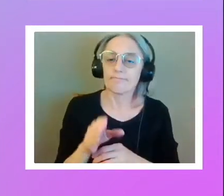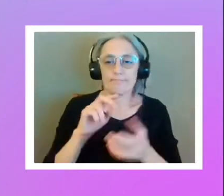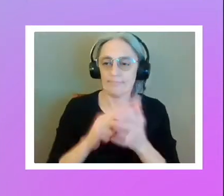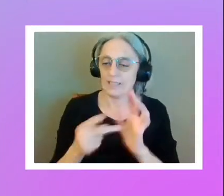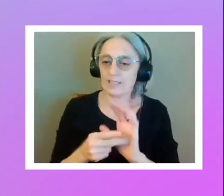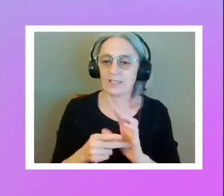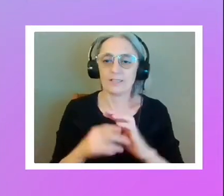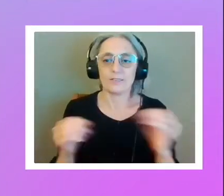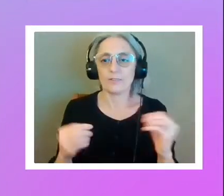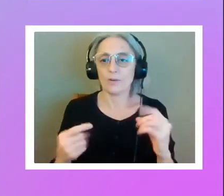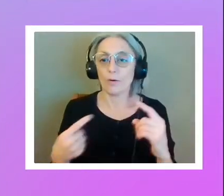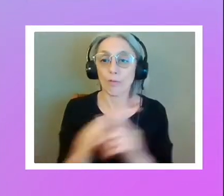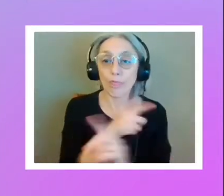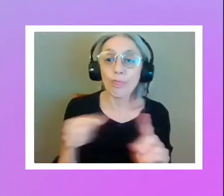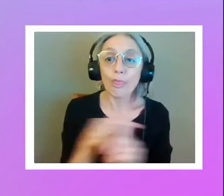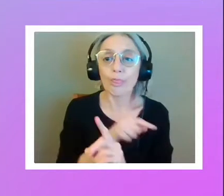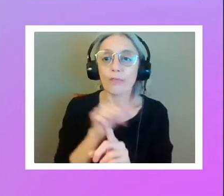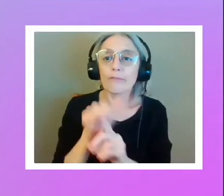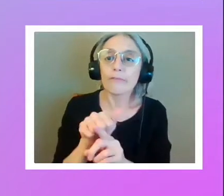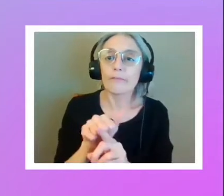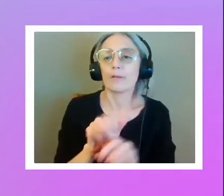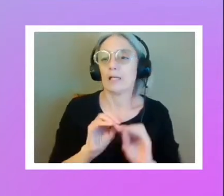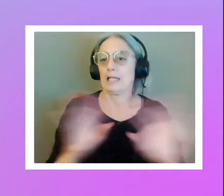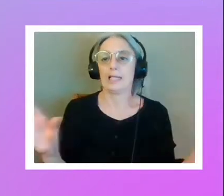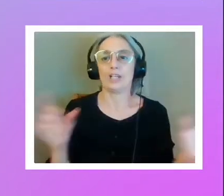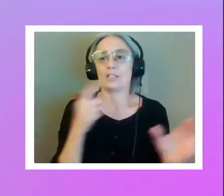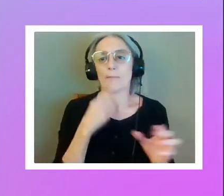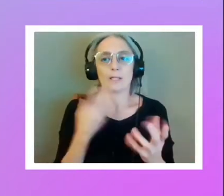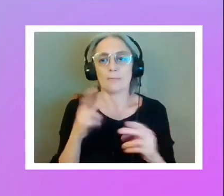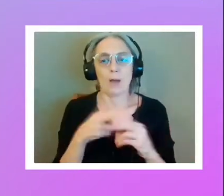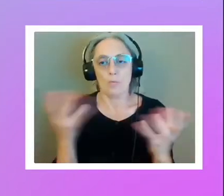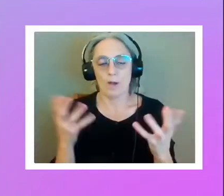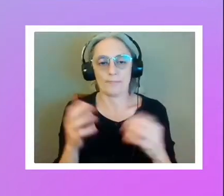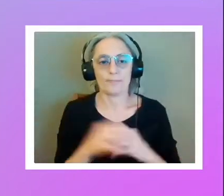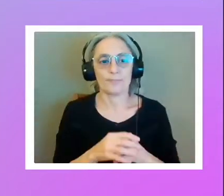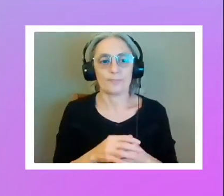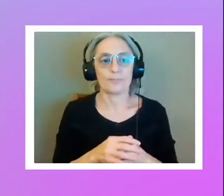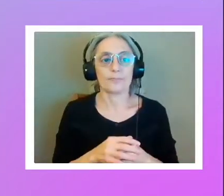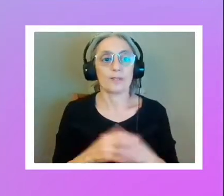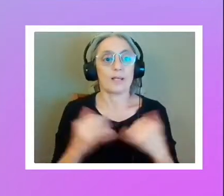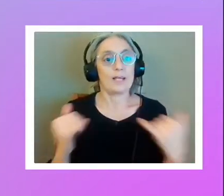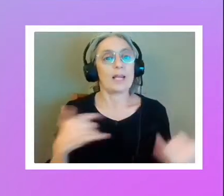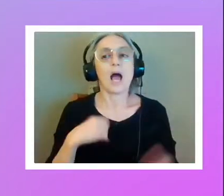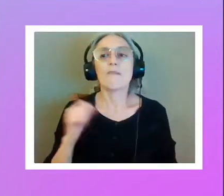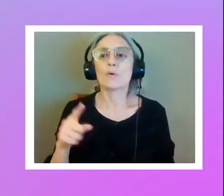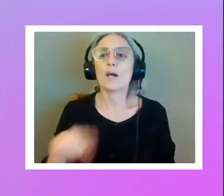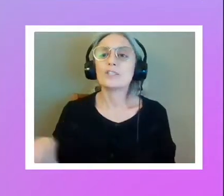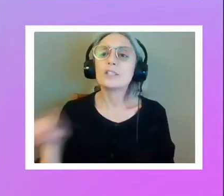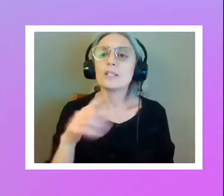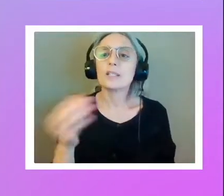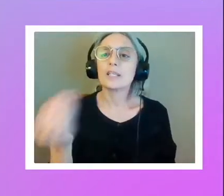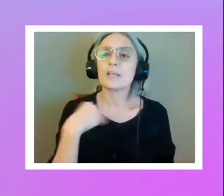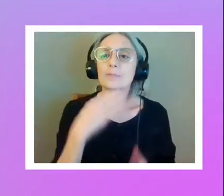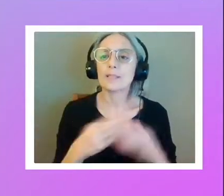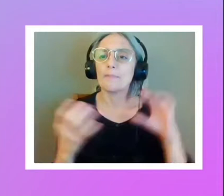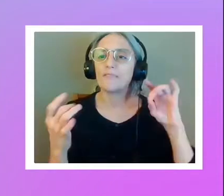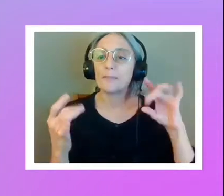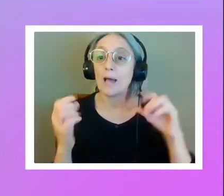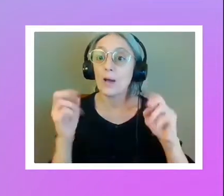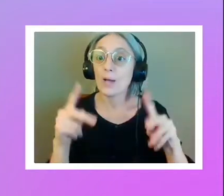clear statement of purpose. So here we go. I got a question, and I want some people to give me some feedback on this next one. You ready?